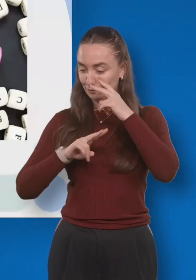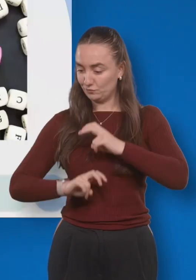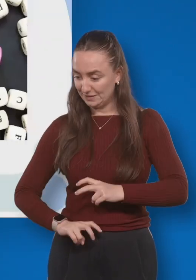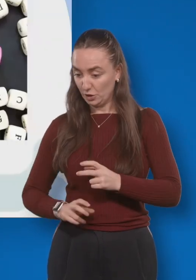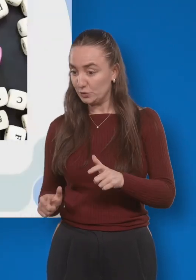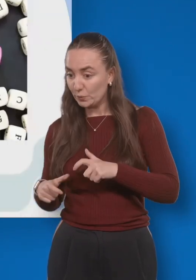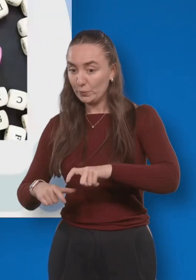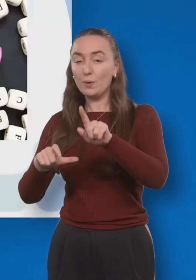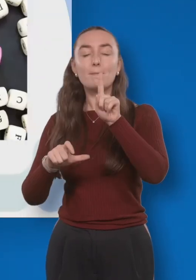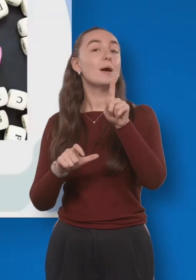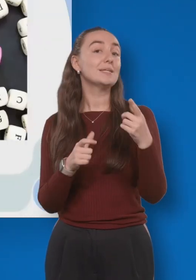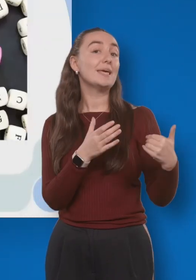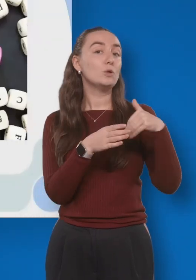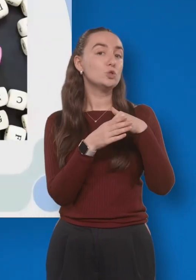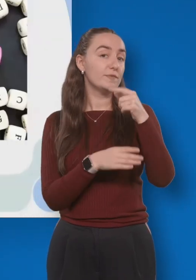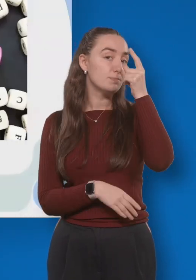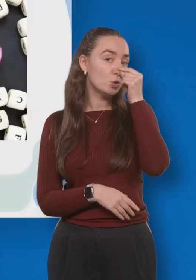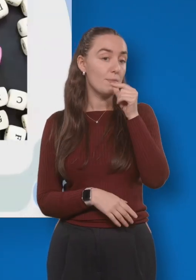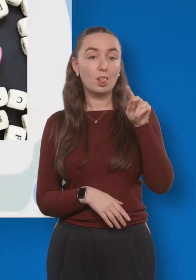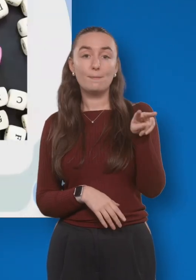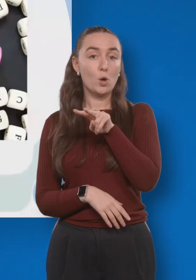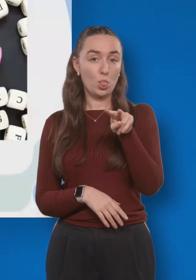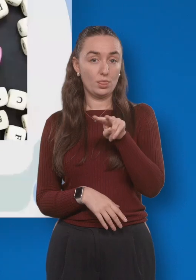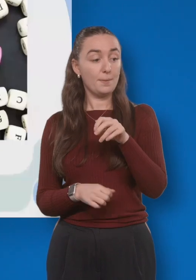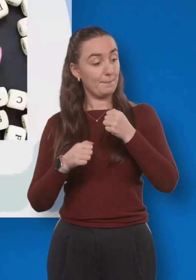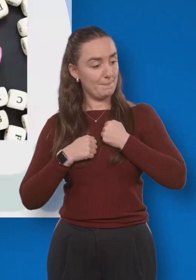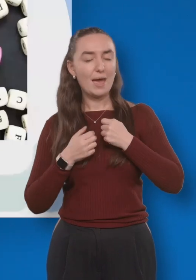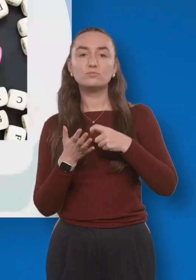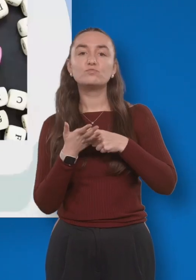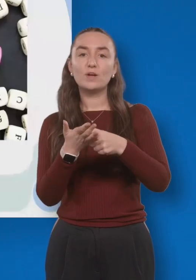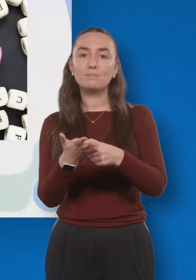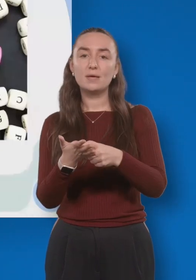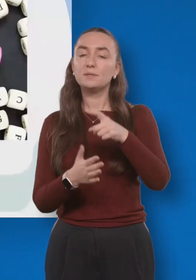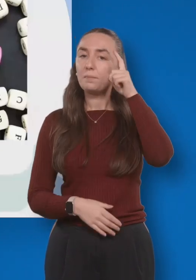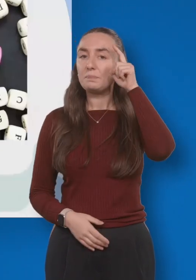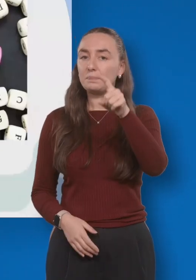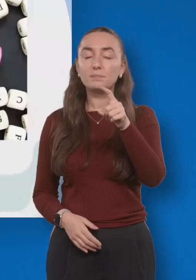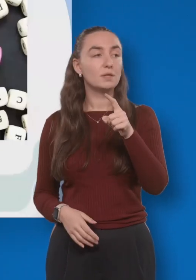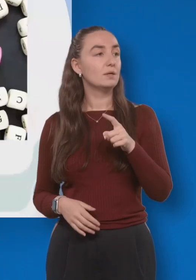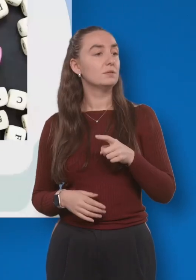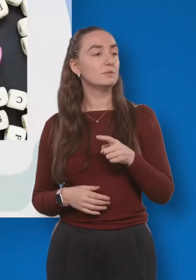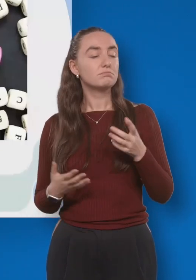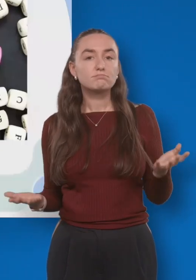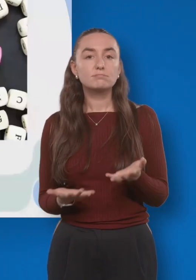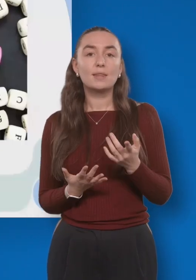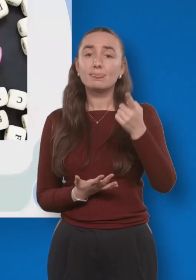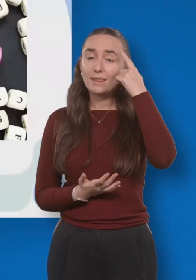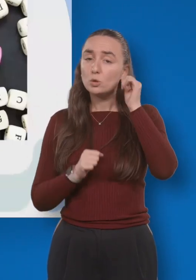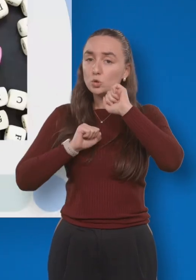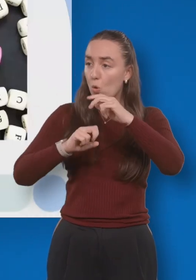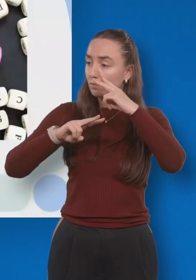to be as inclusive as possible. And I think that my recommendation would be to think about what your research is